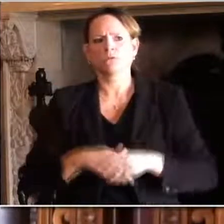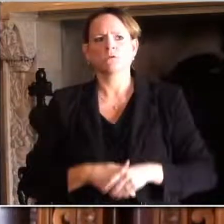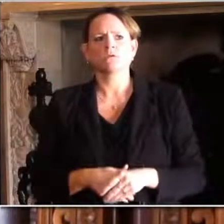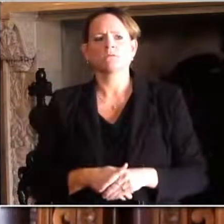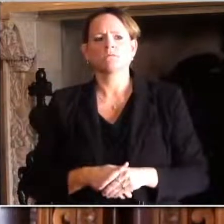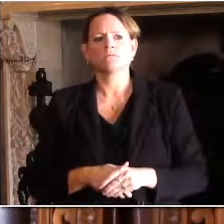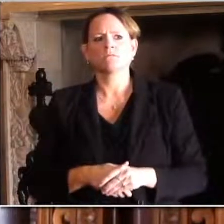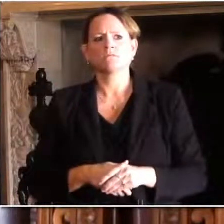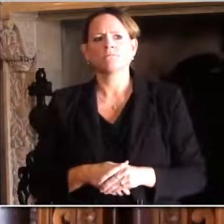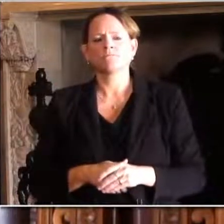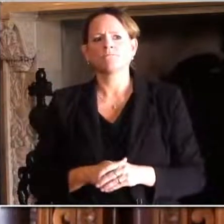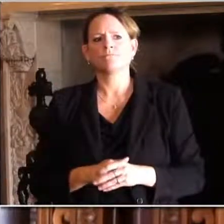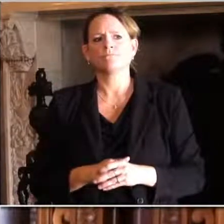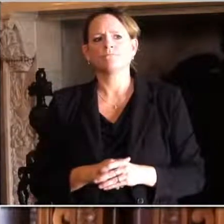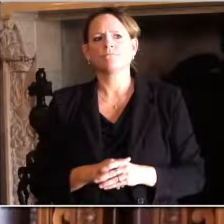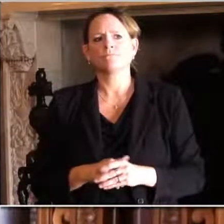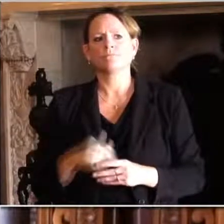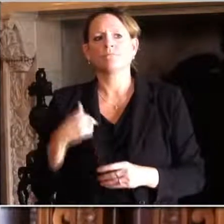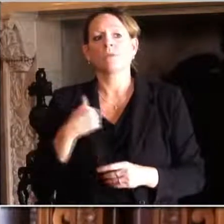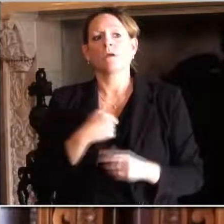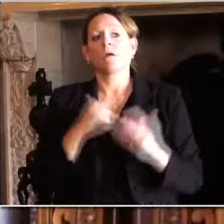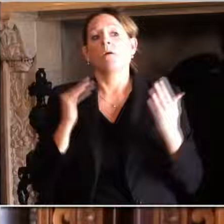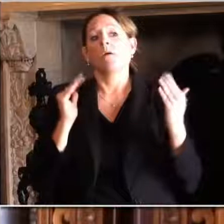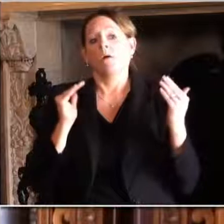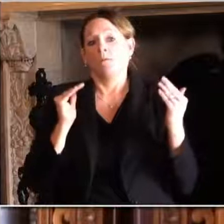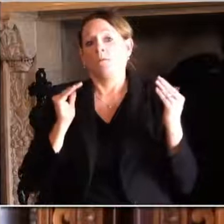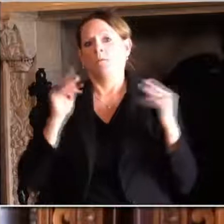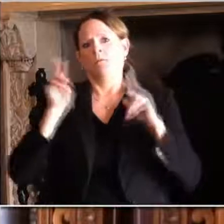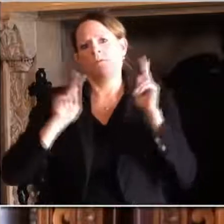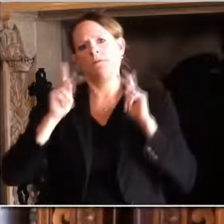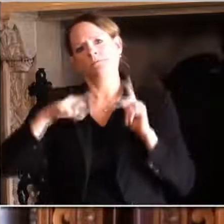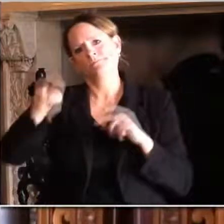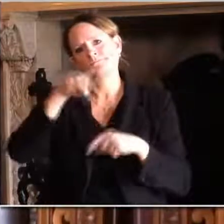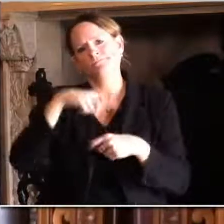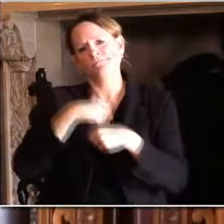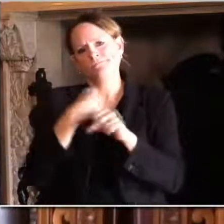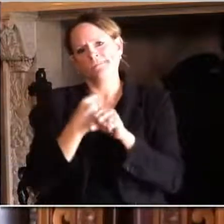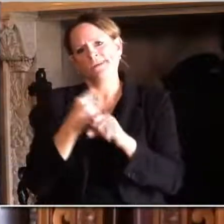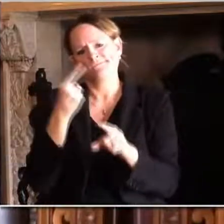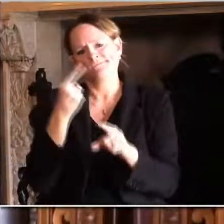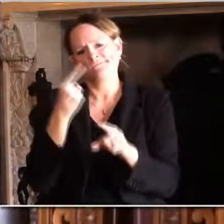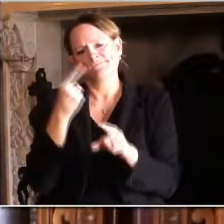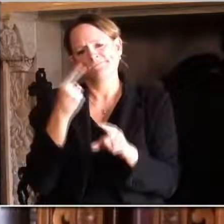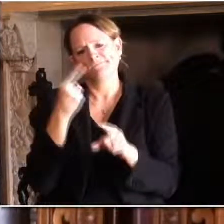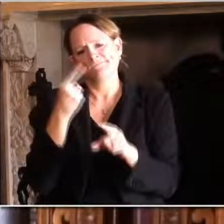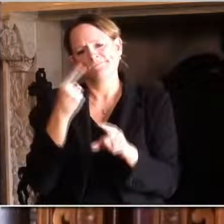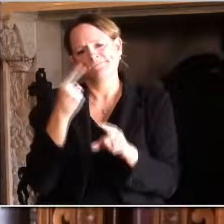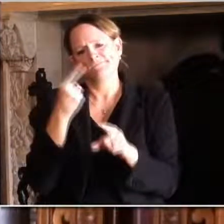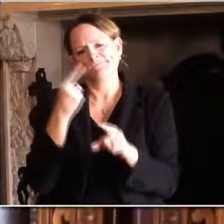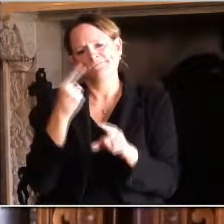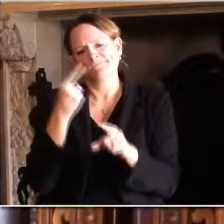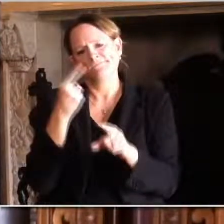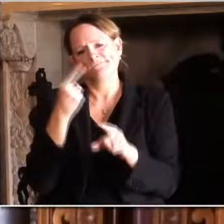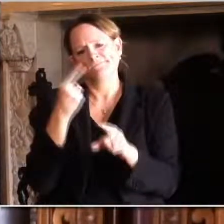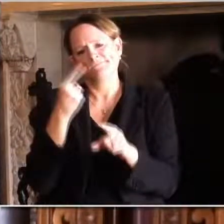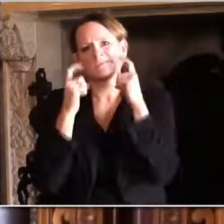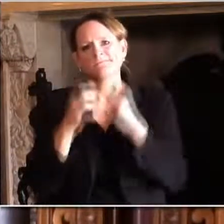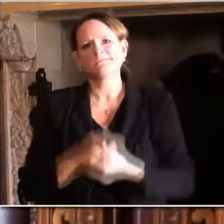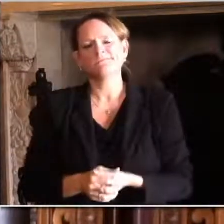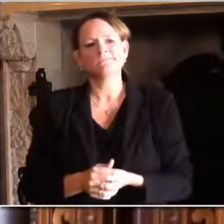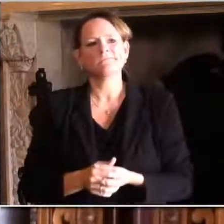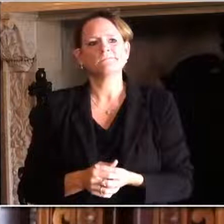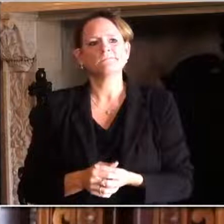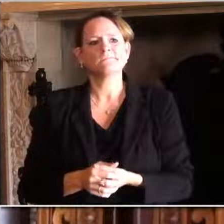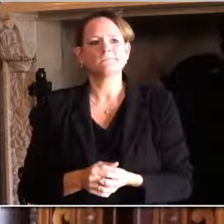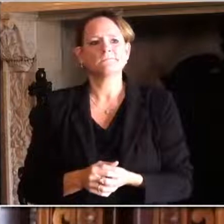right decision here. As the governor mentioned, that this has become, unfortunately, a highly polarized